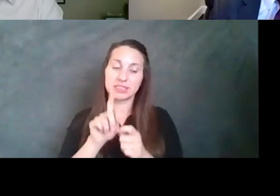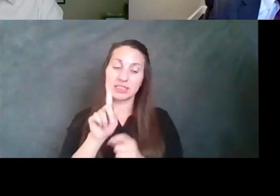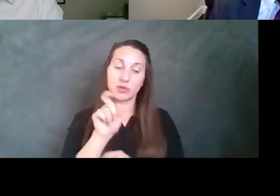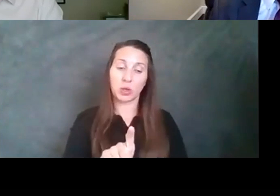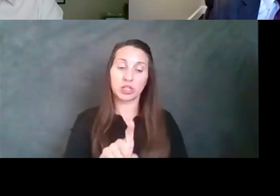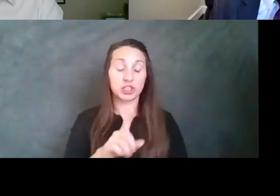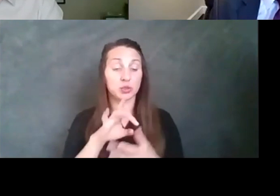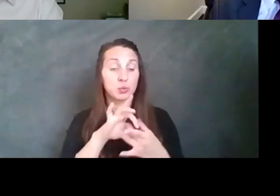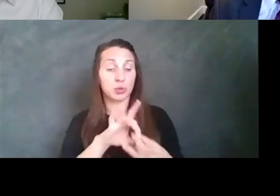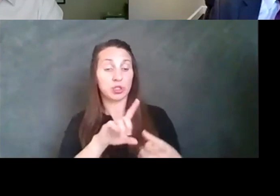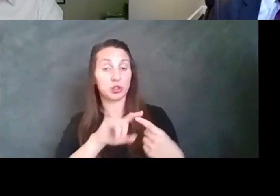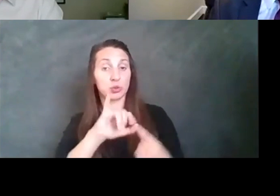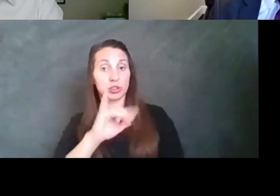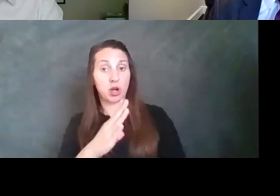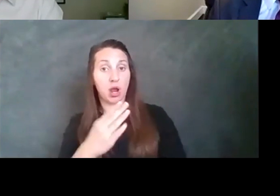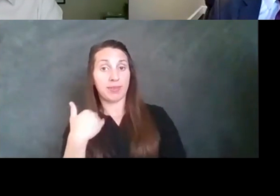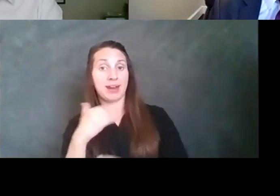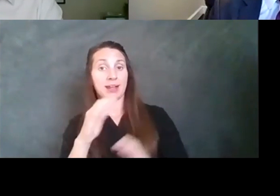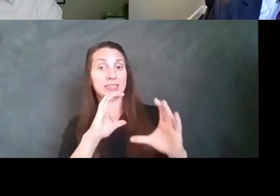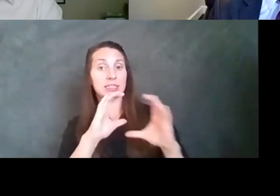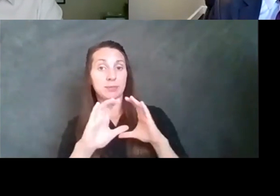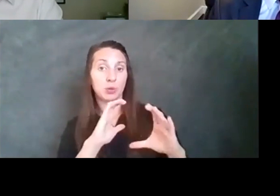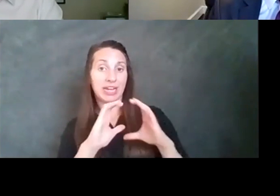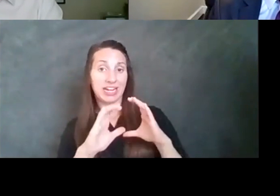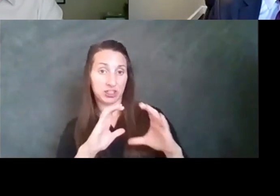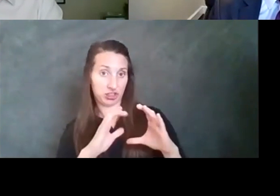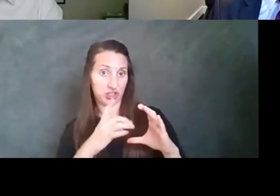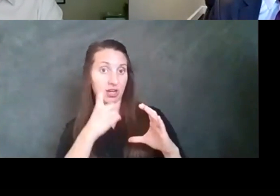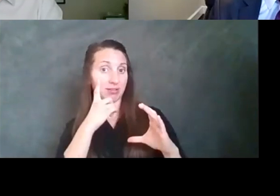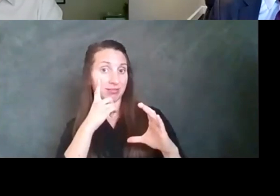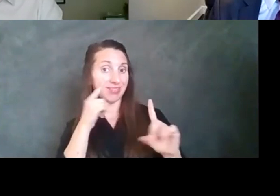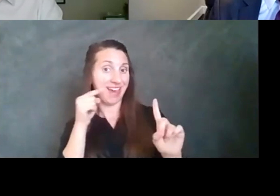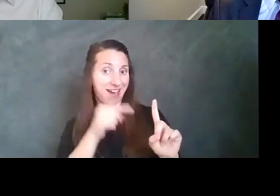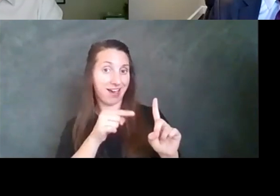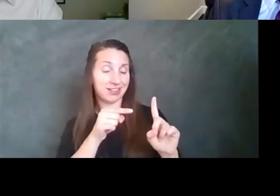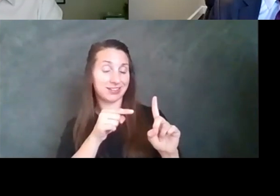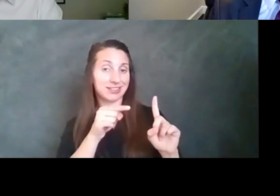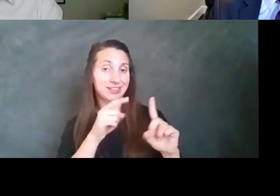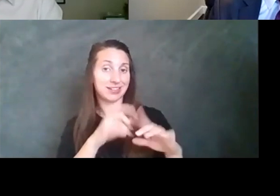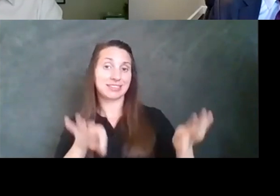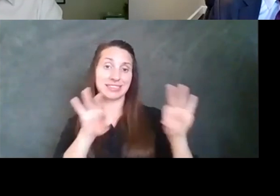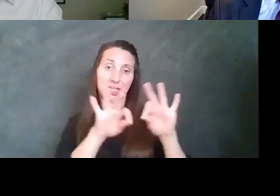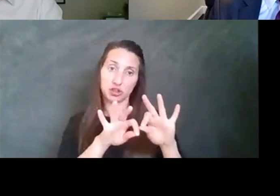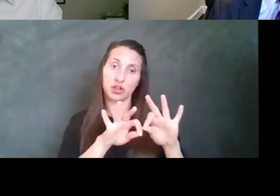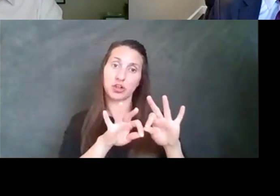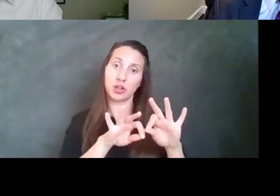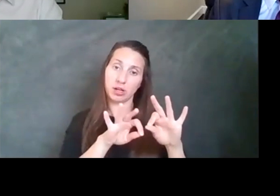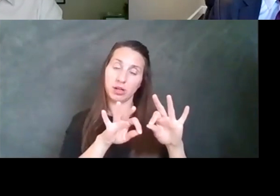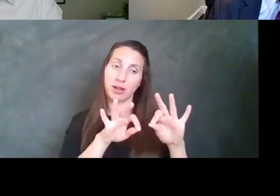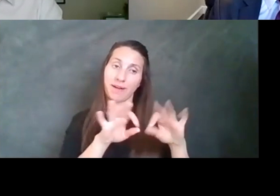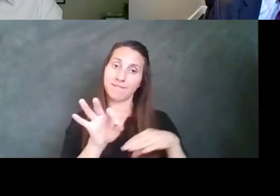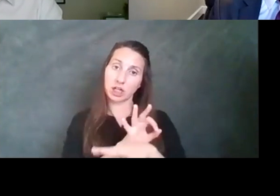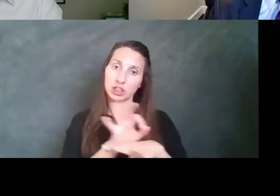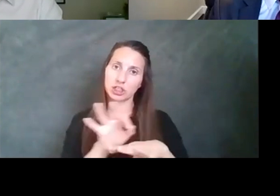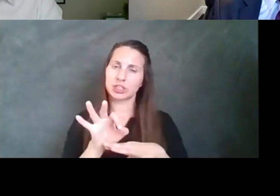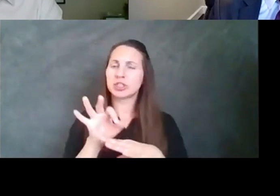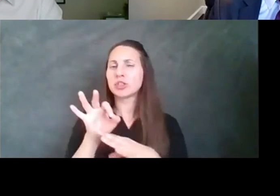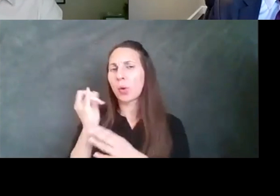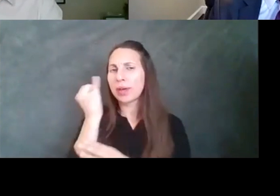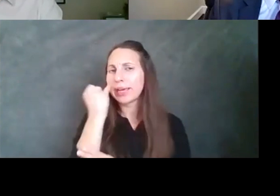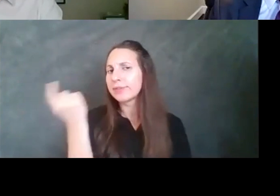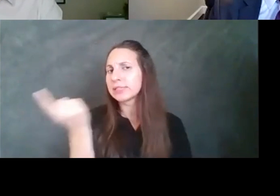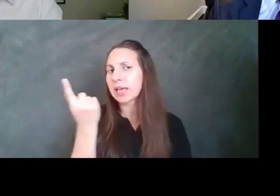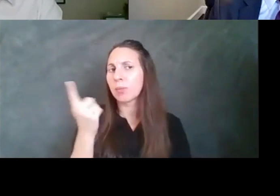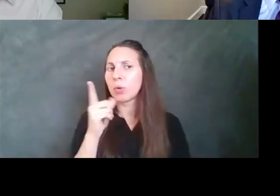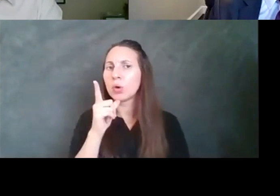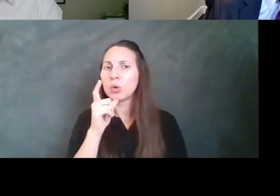has communications as an essential function, and whether a person that does not